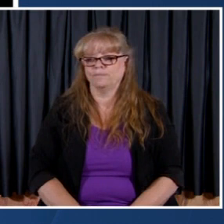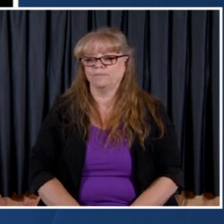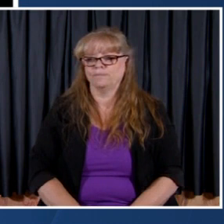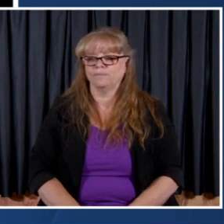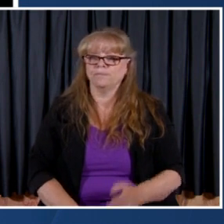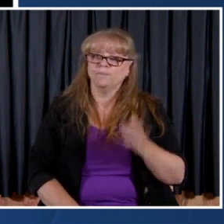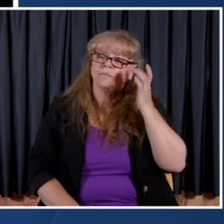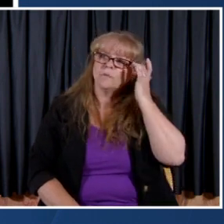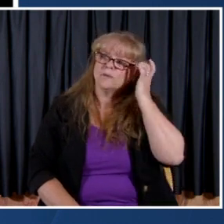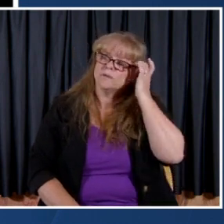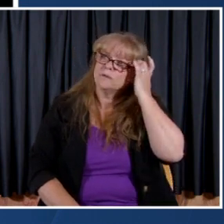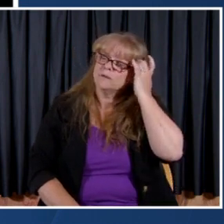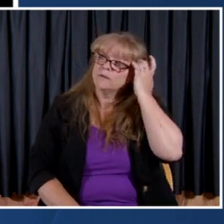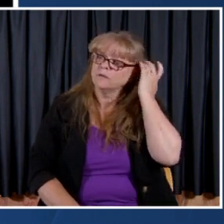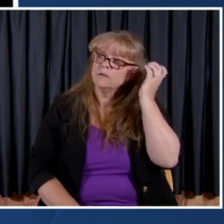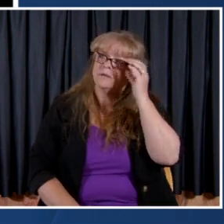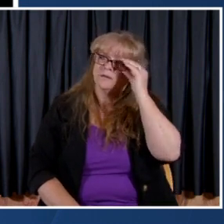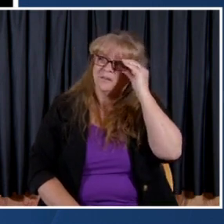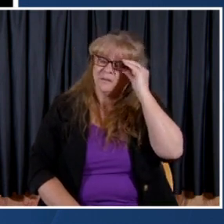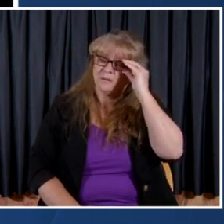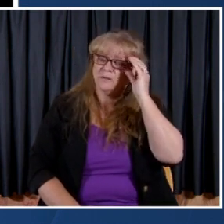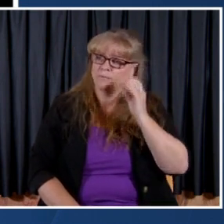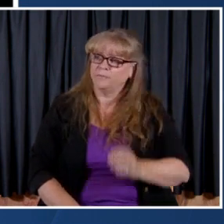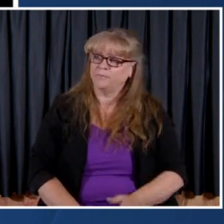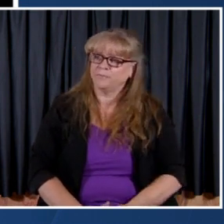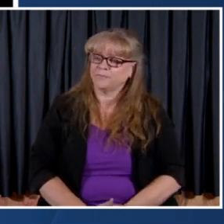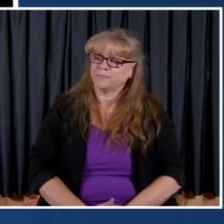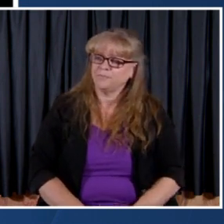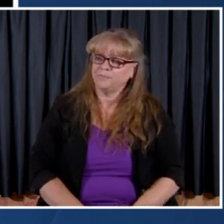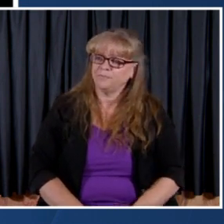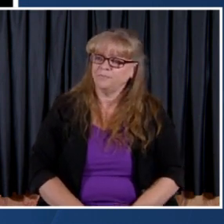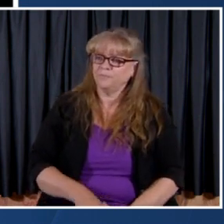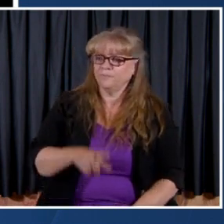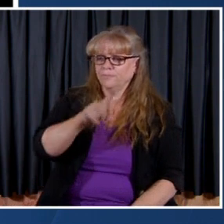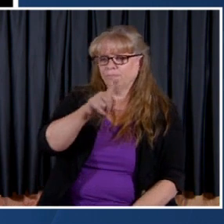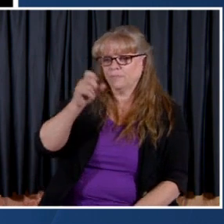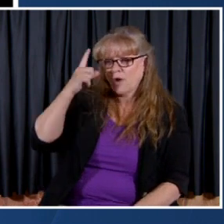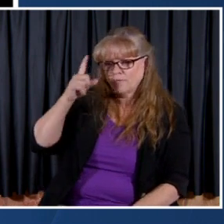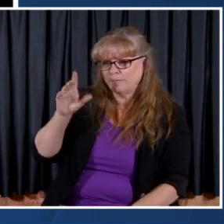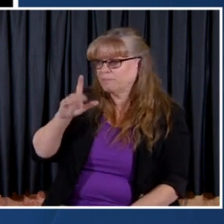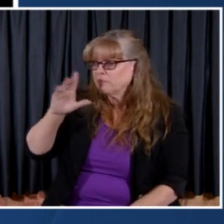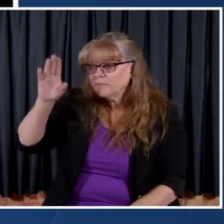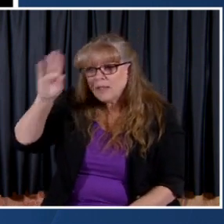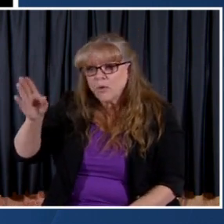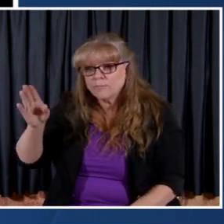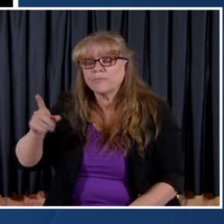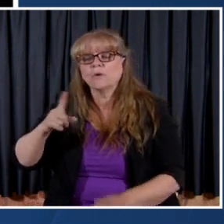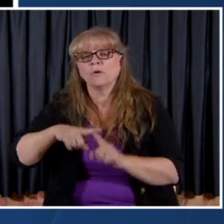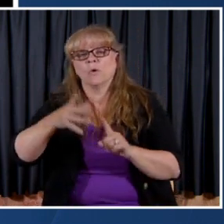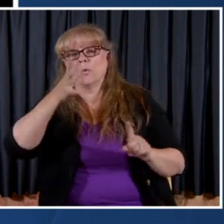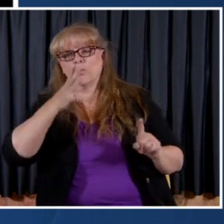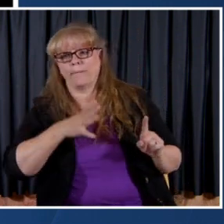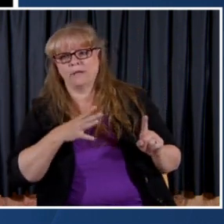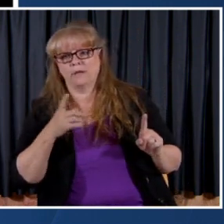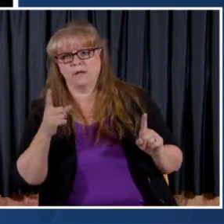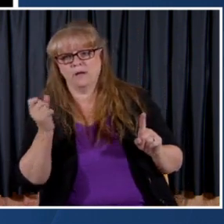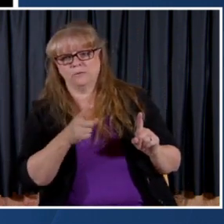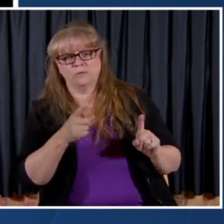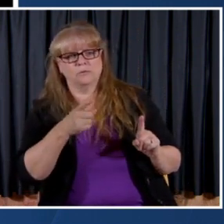Hello? Sorry. Hi, this is Erin Prater with the Gazette. I was curious, at a previous press conference, you had spoken